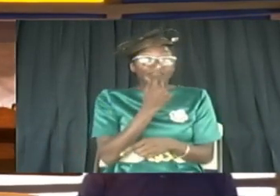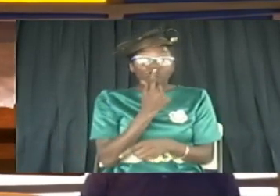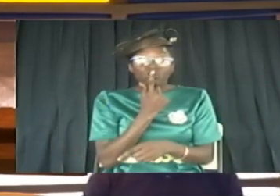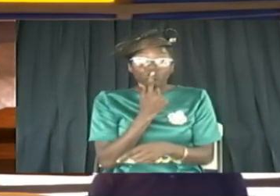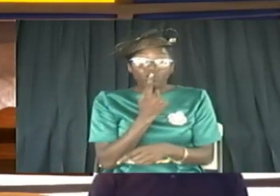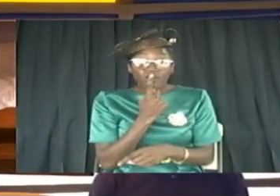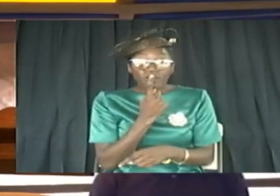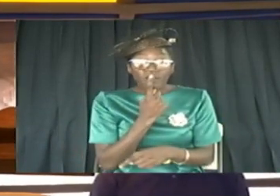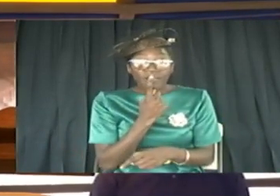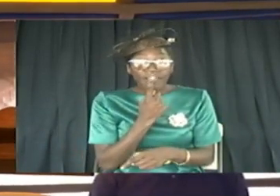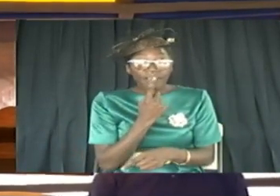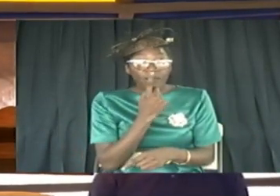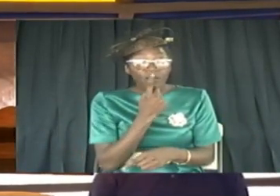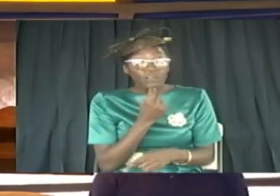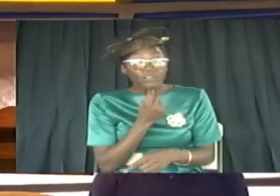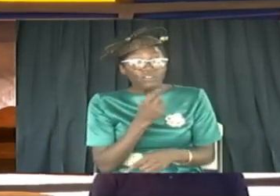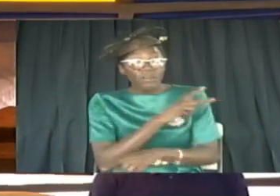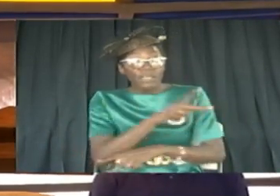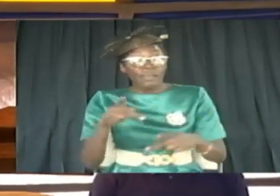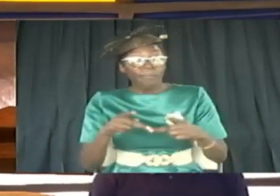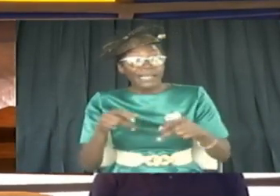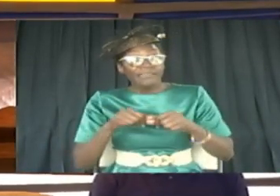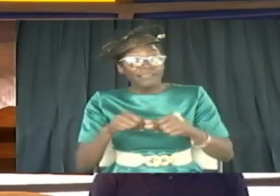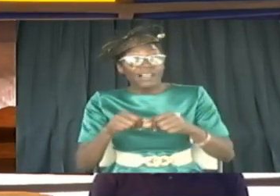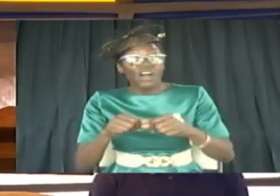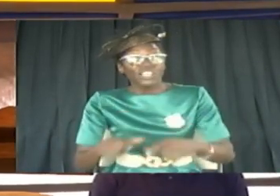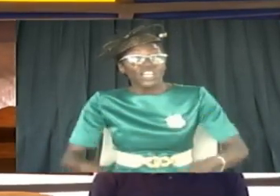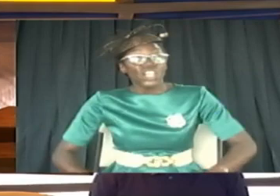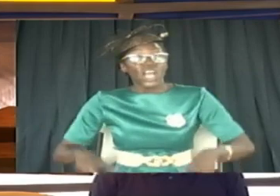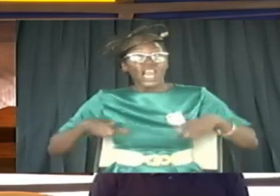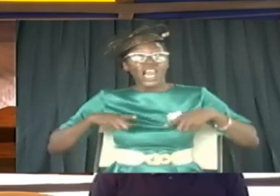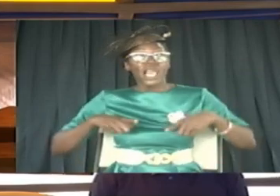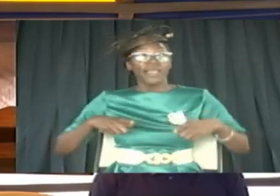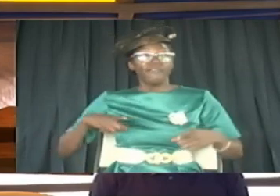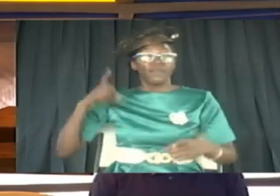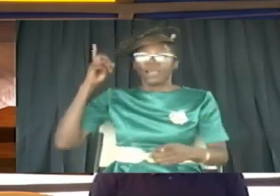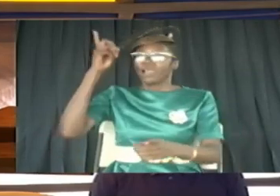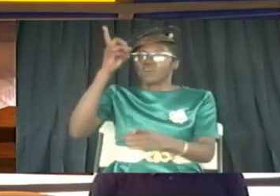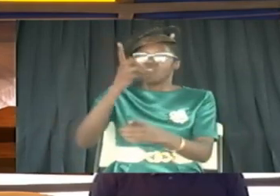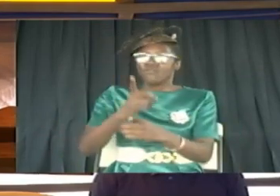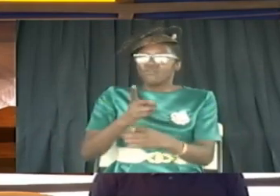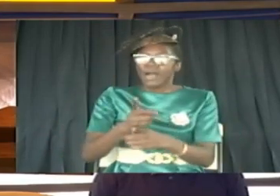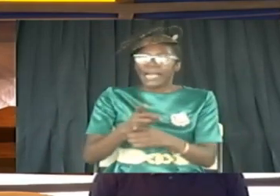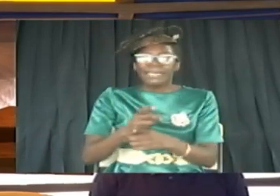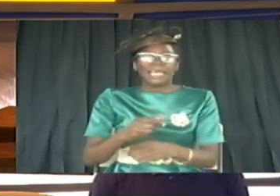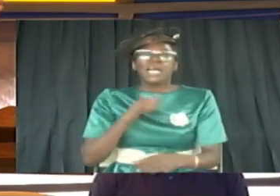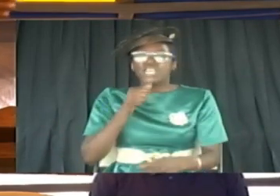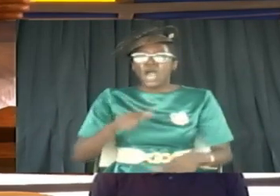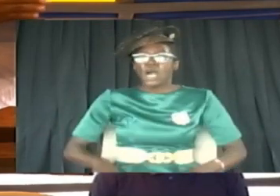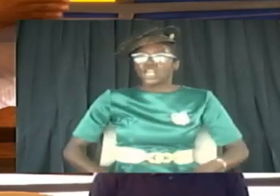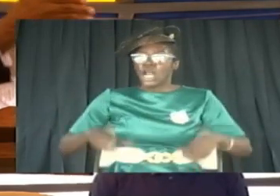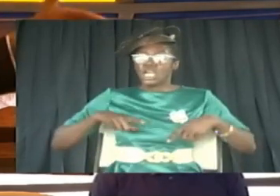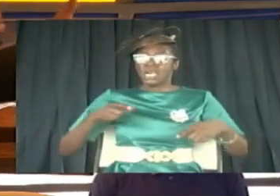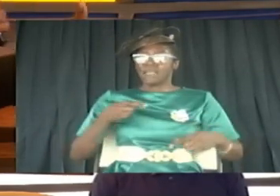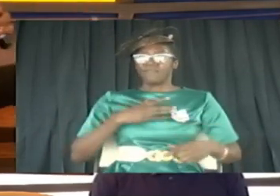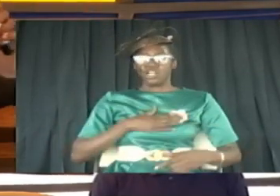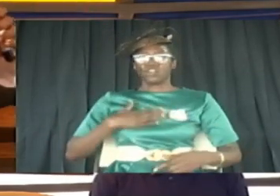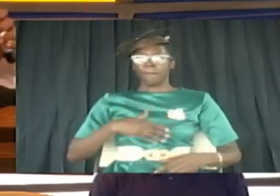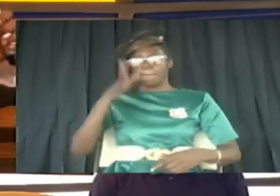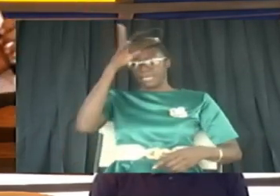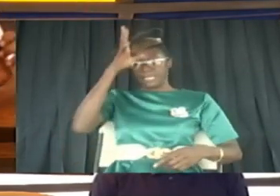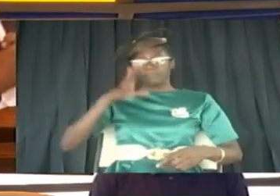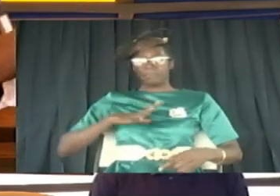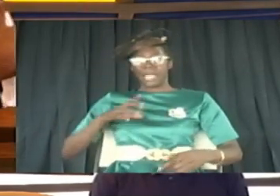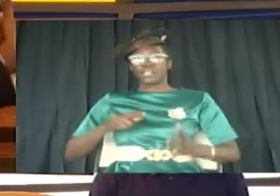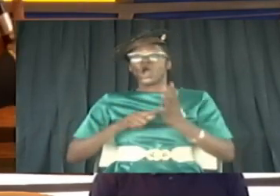would know, but he continued to live right because he was not living to please men. He was not living to show men